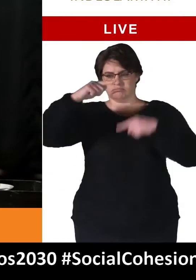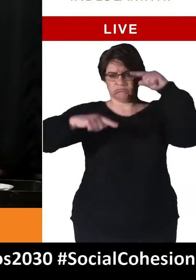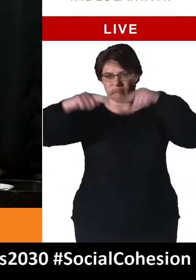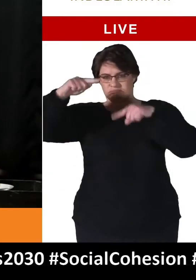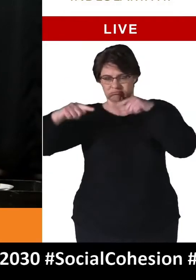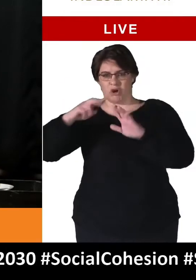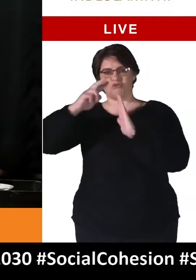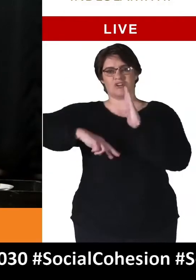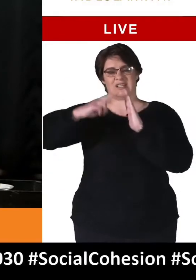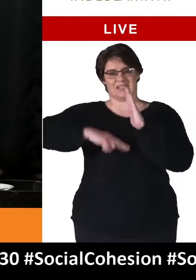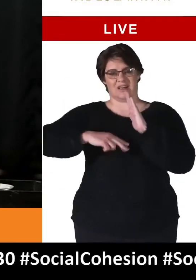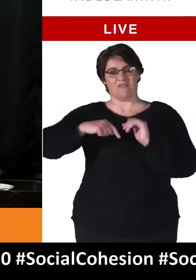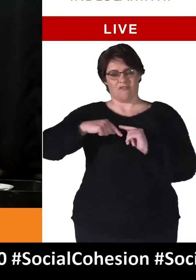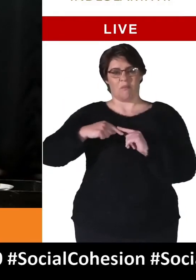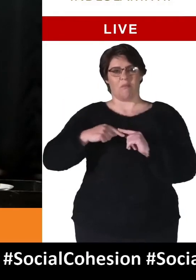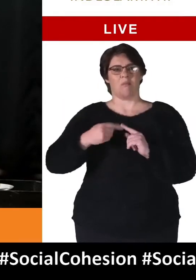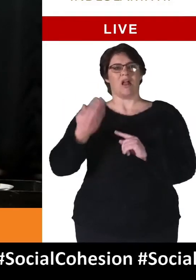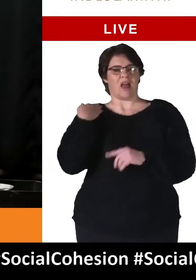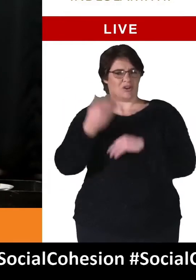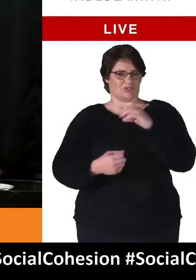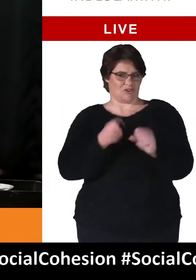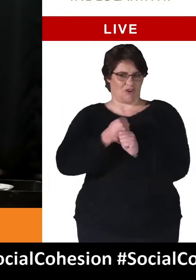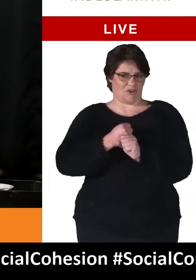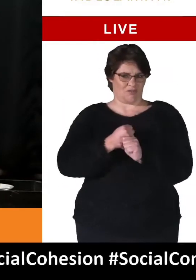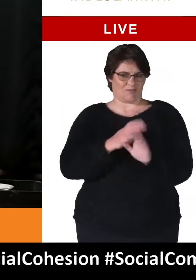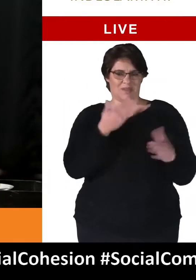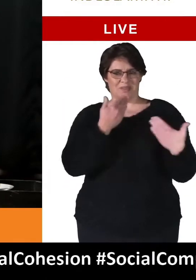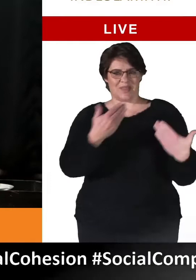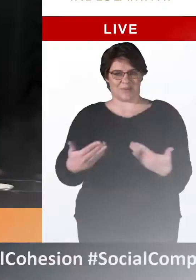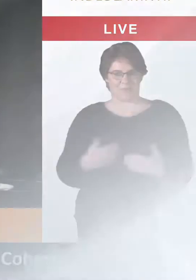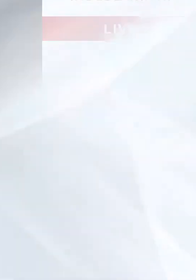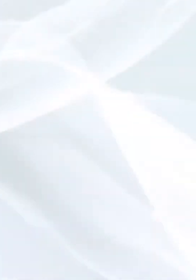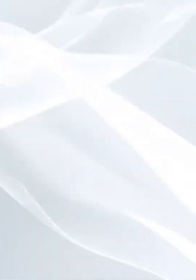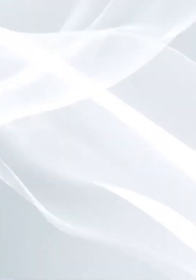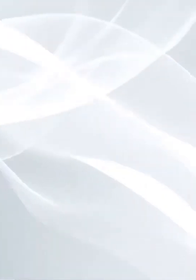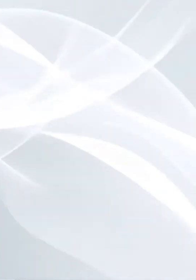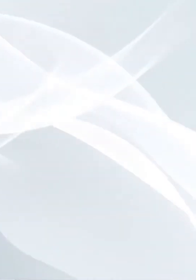reading from this year, from last year. Thank you.